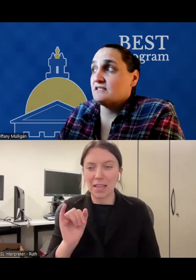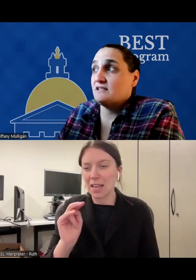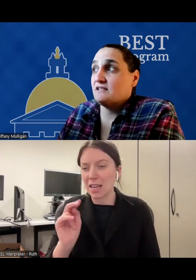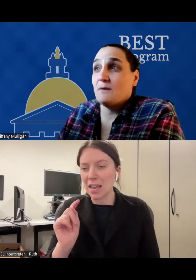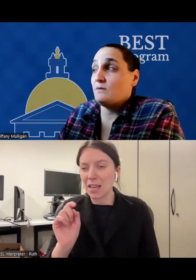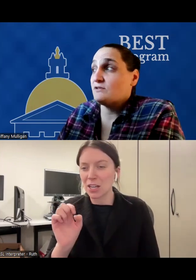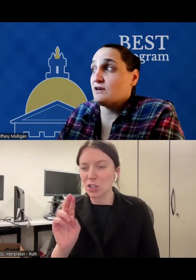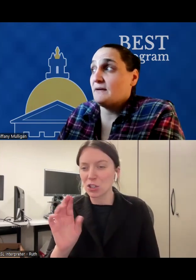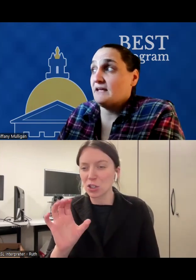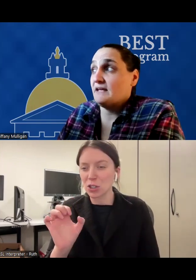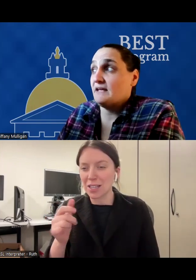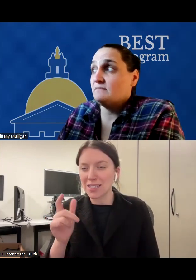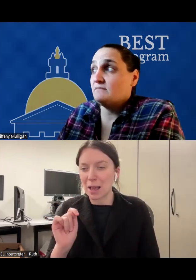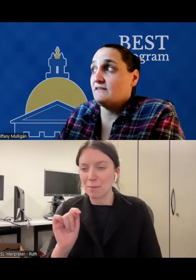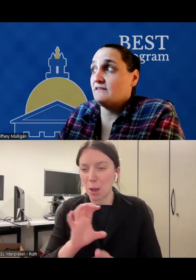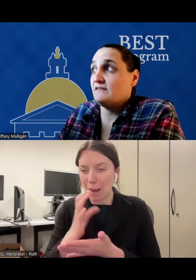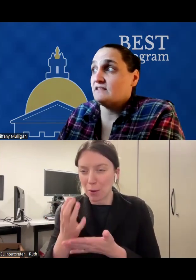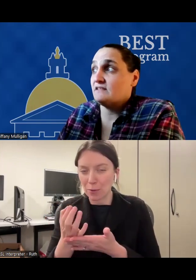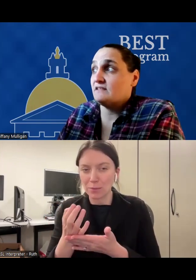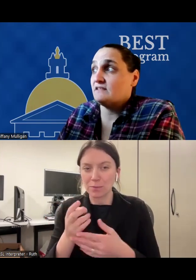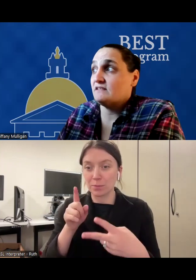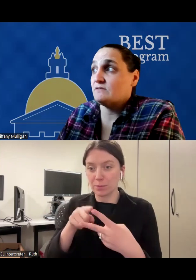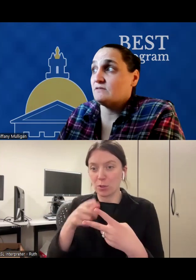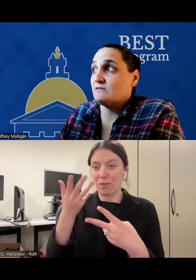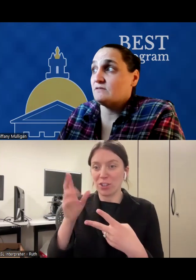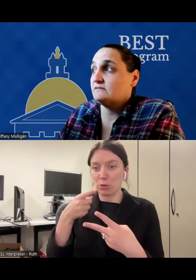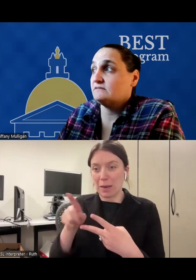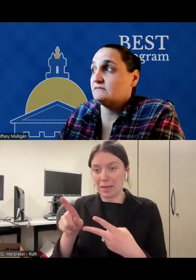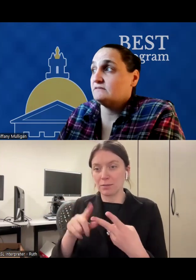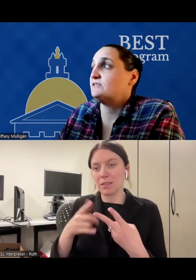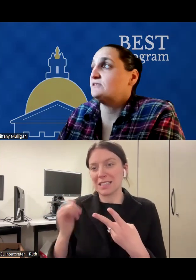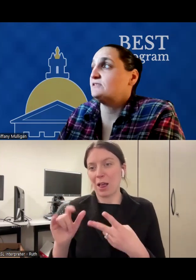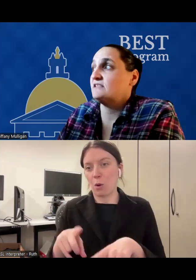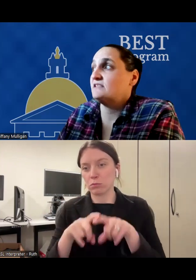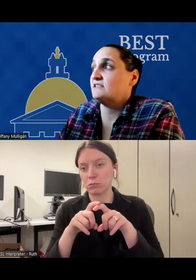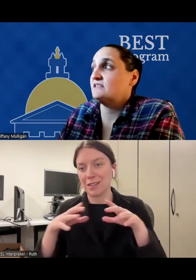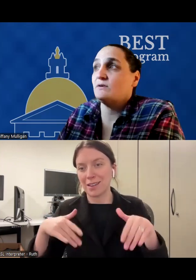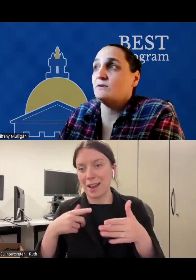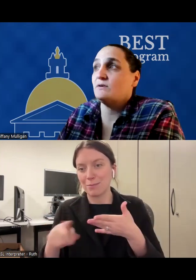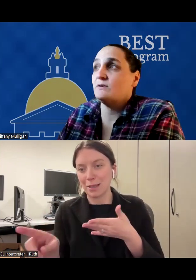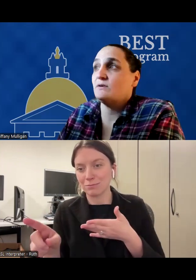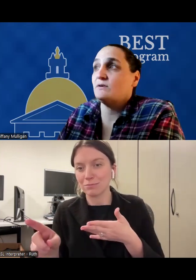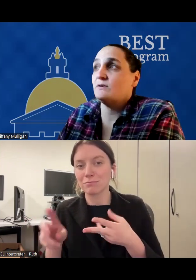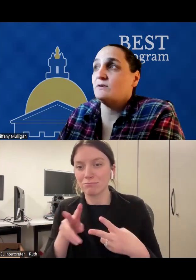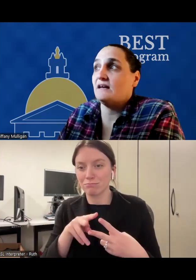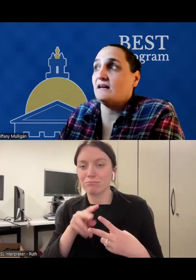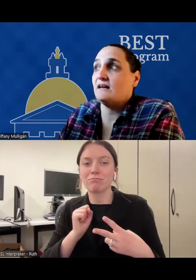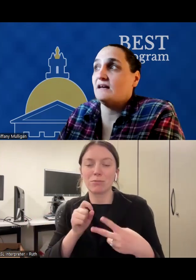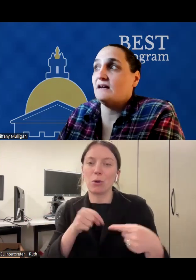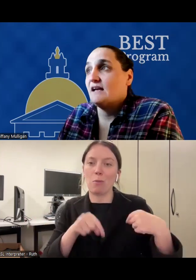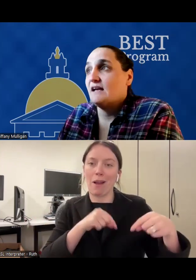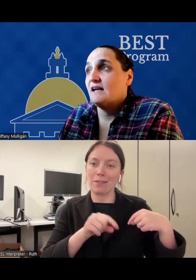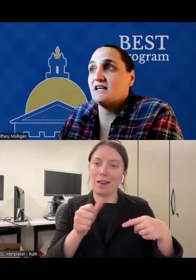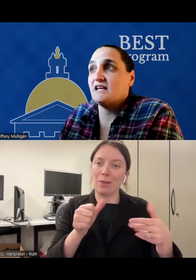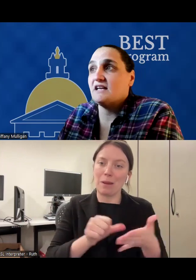This top one was already paid, and this one is still outstanding. So you can see that, and then we'll go back to there. And